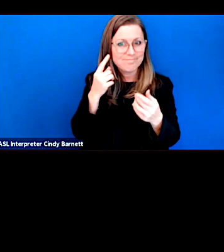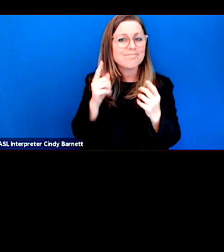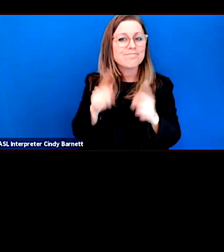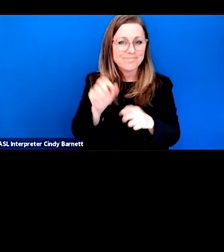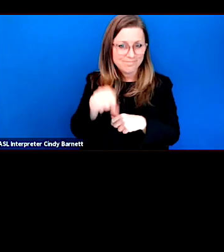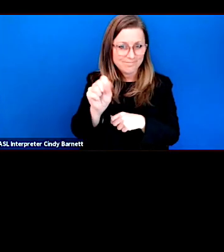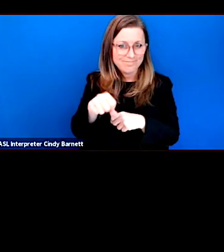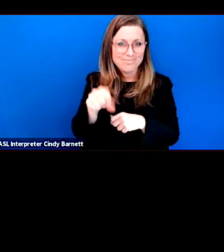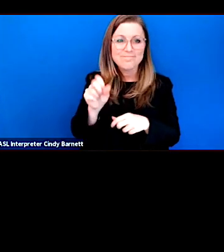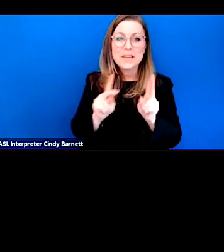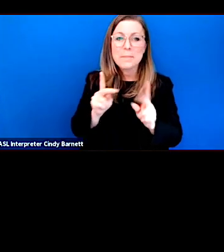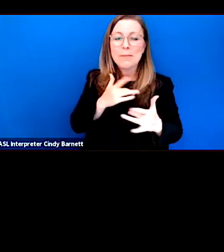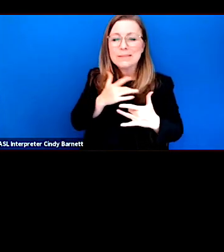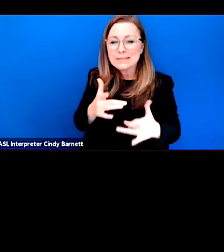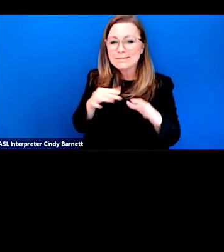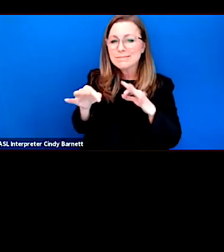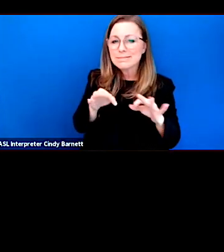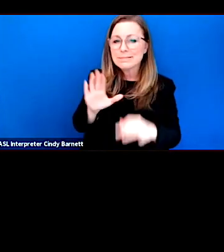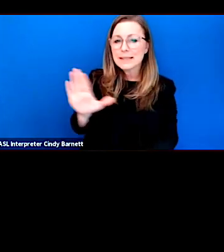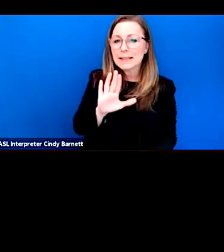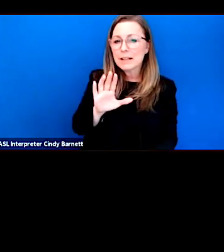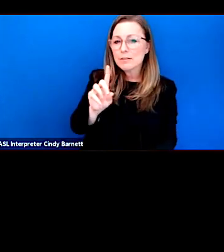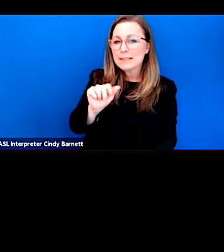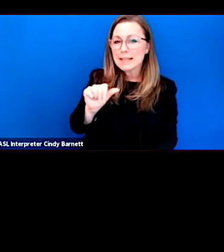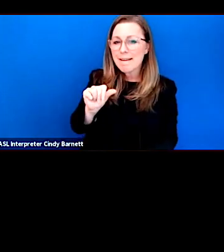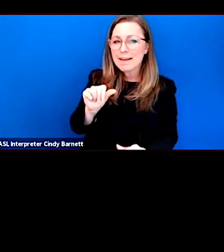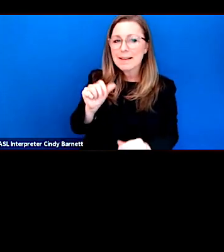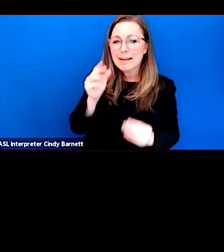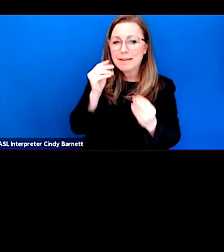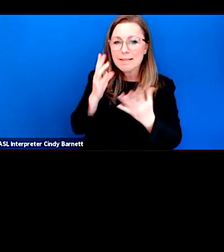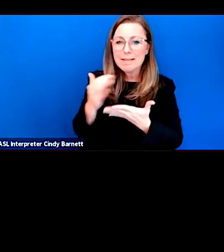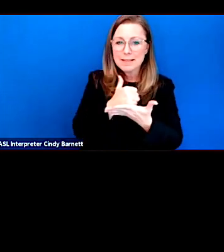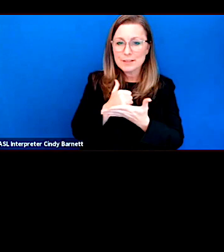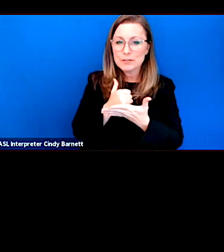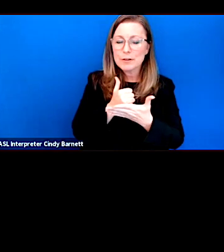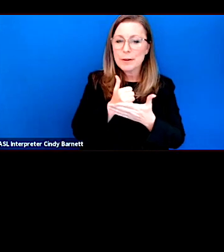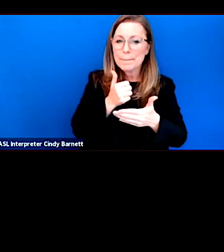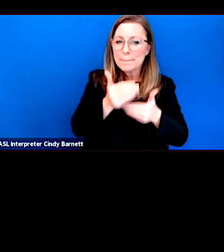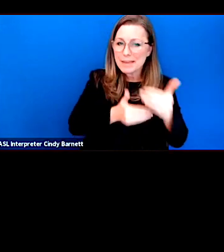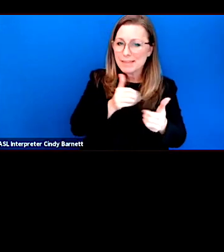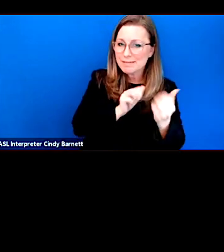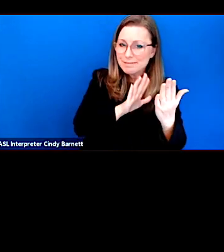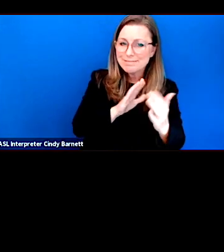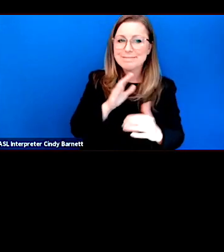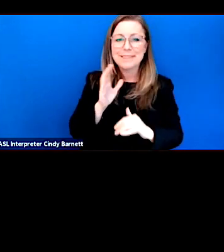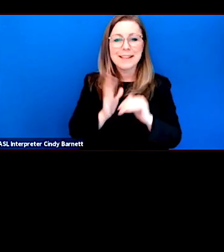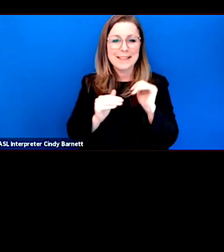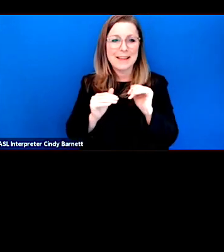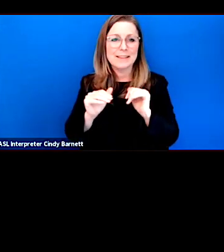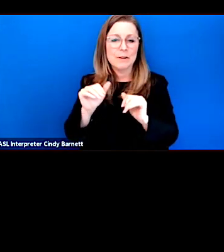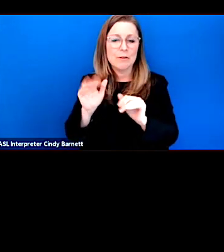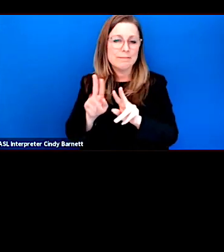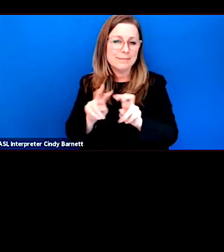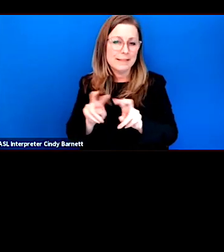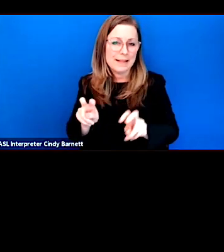data collection methods in the literature that we have seen than analysis methods. So that is one thing that you would need